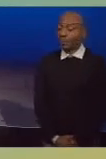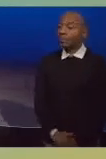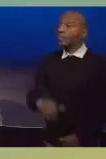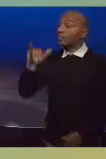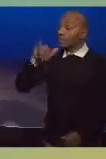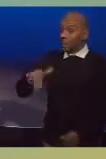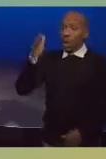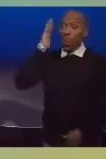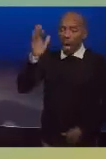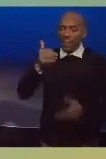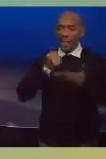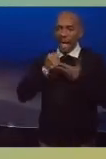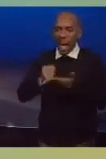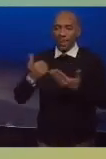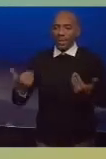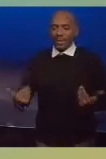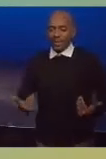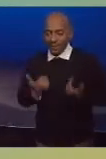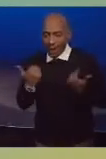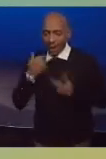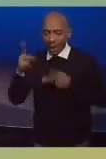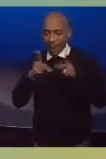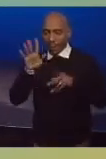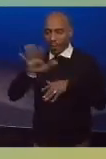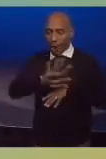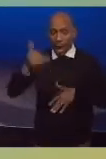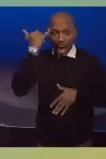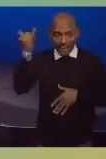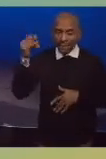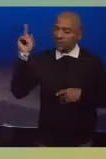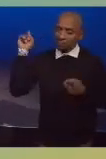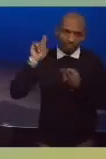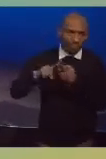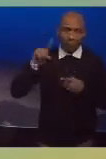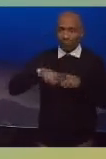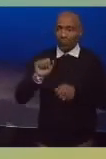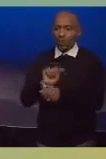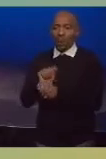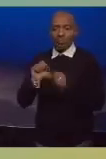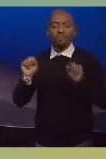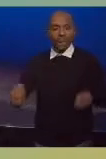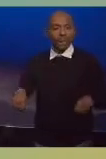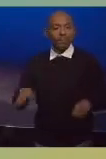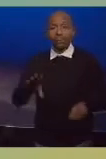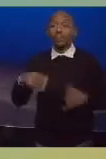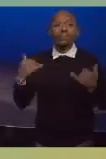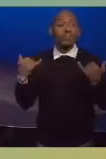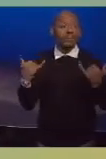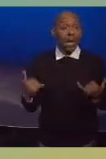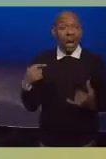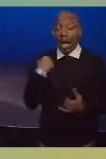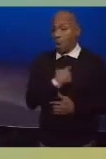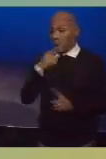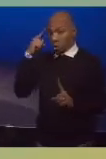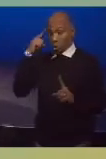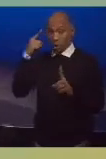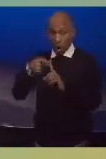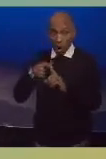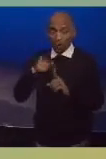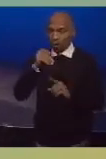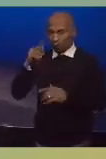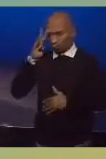more young people put their idealism to work. Now, one of our goals is to